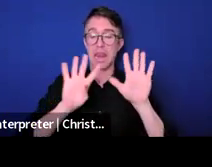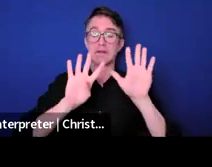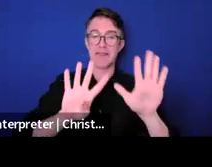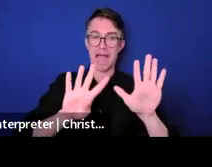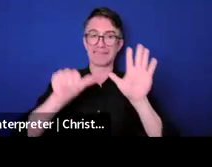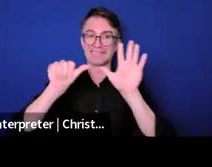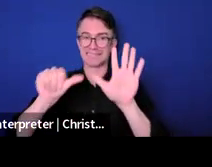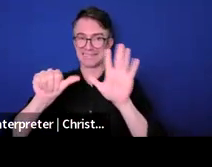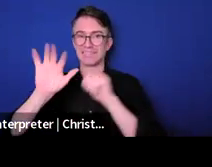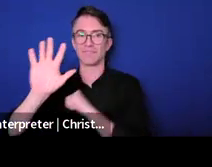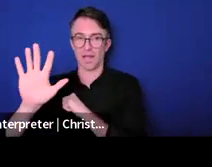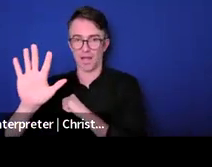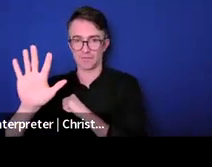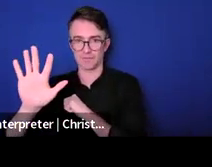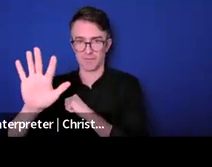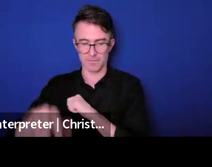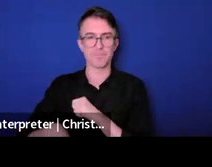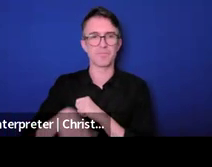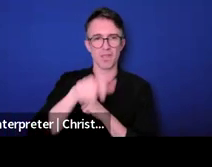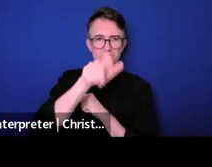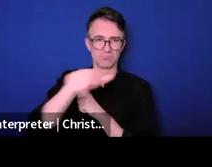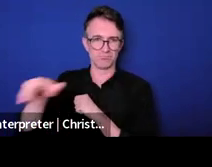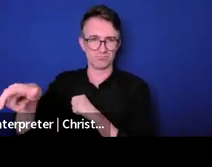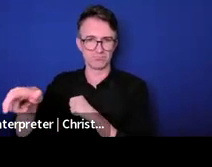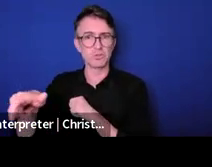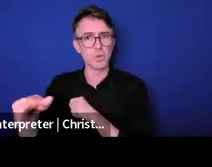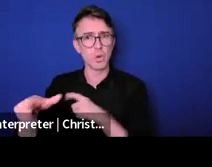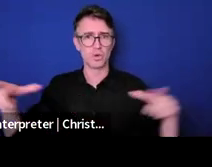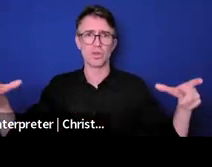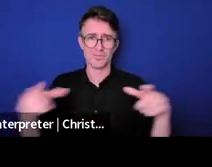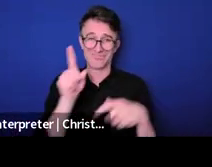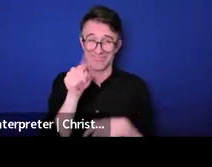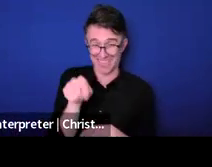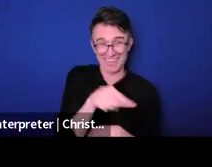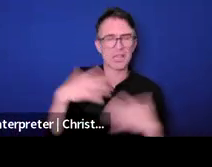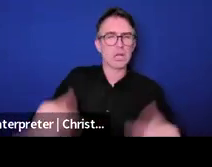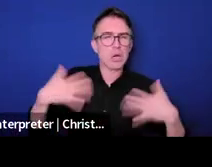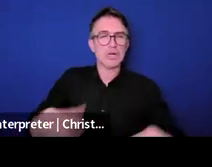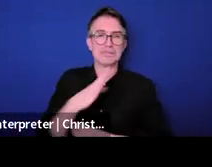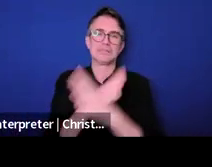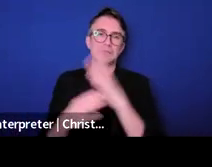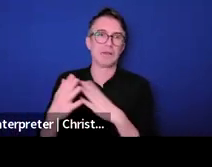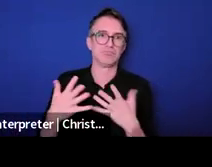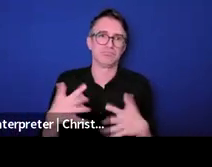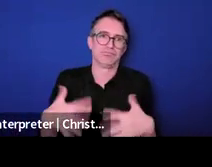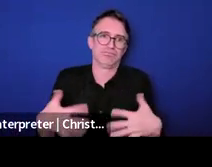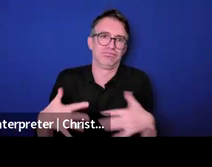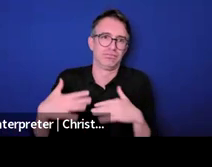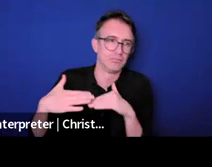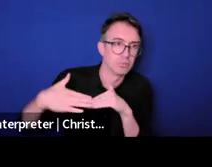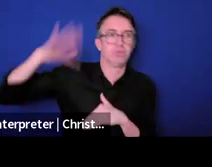mile in the institutionalization efforts. A success story for Armenia is the investment in foster care. If